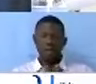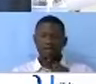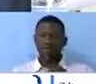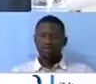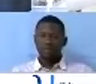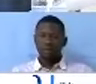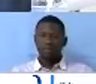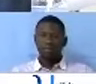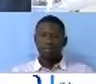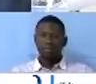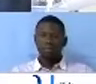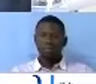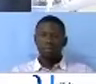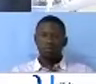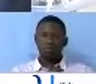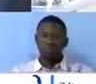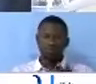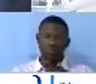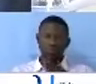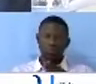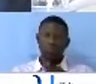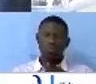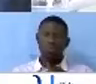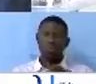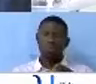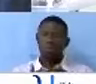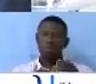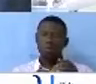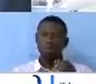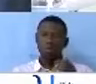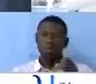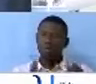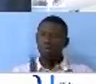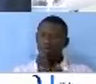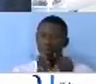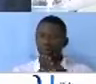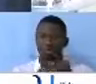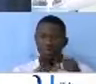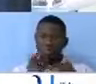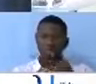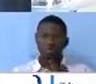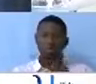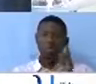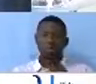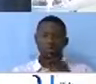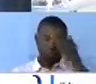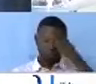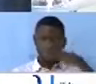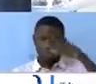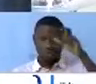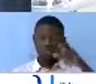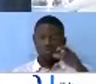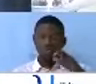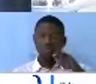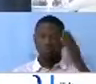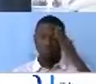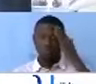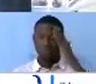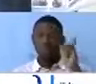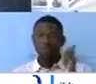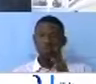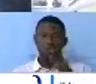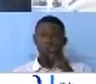to further investigate it, but the commission would note what you have answered, and